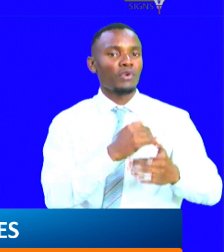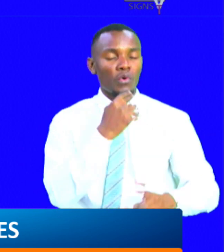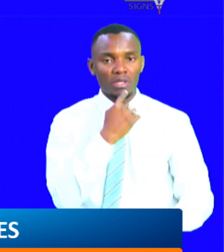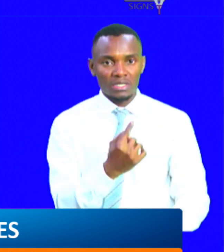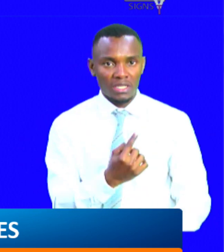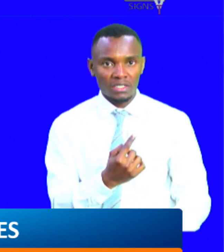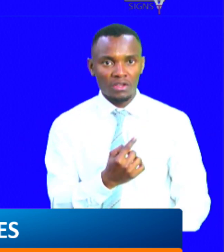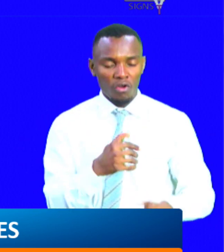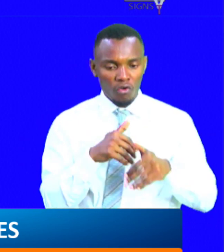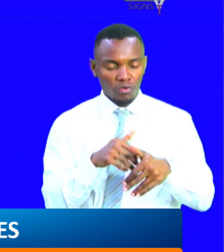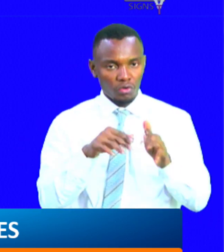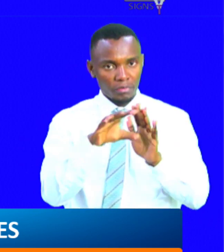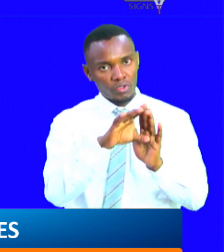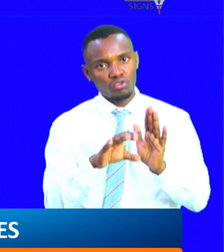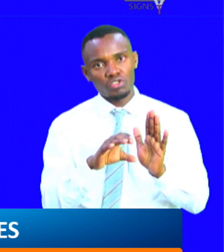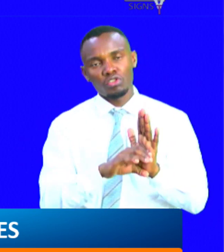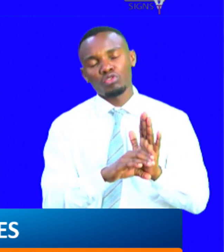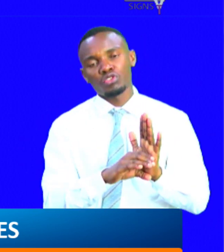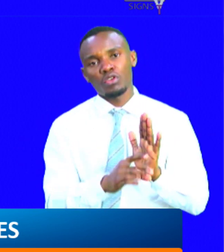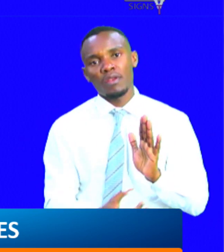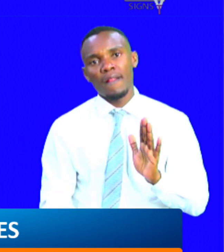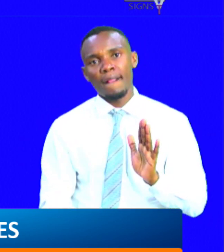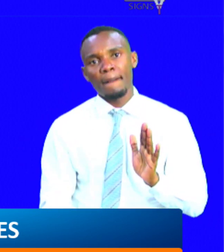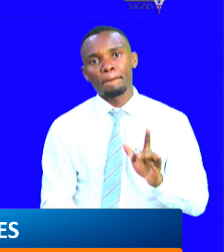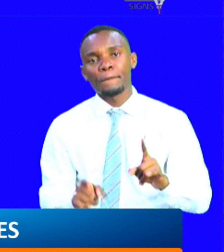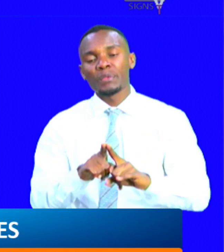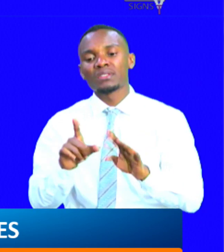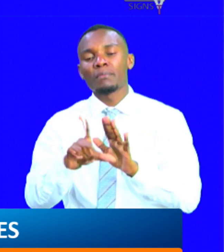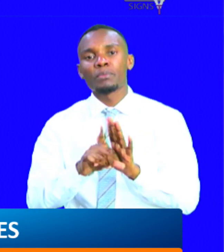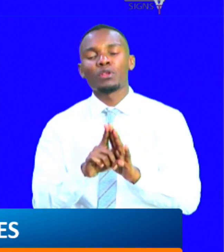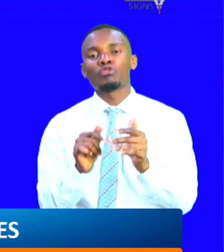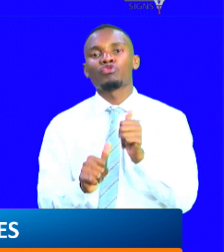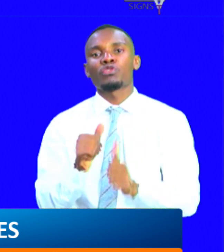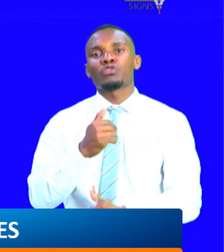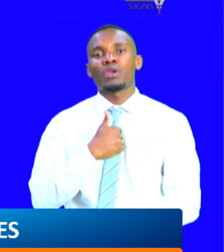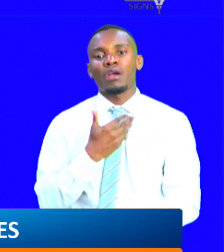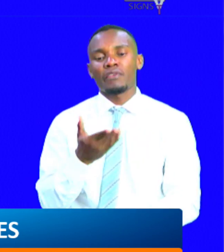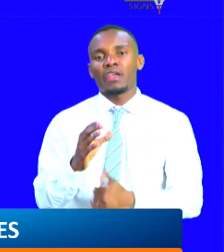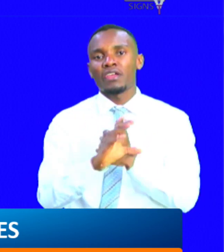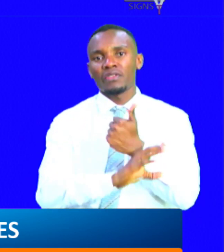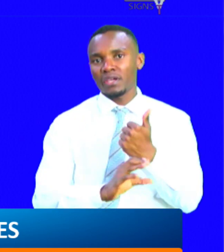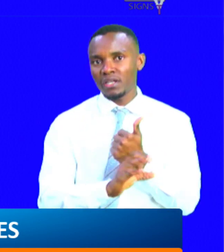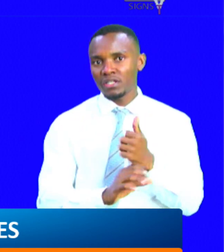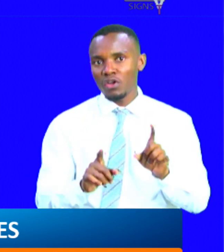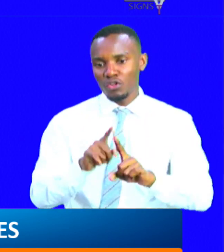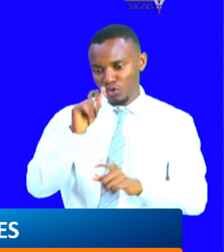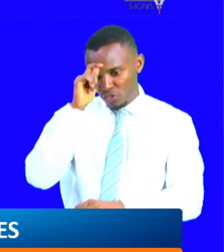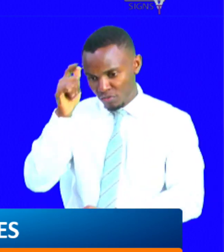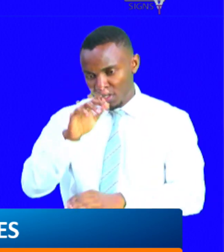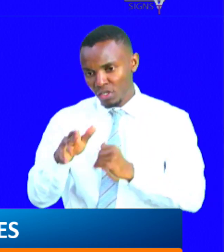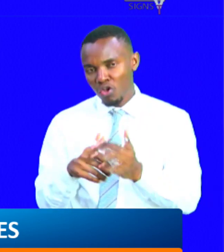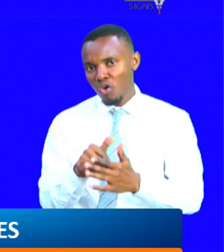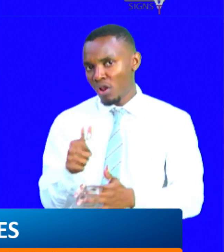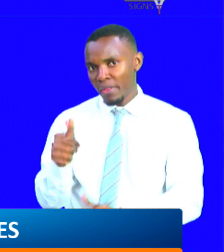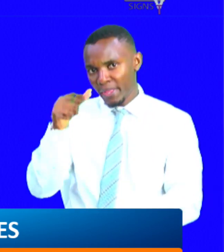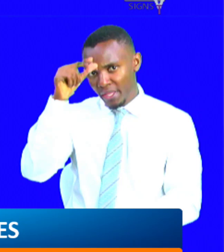the Constitution, the laws that exist in this country, and of course with due respect to other state organs. And so far,